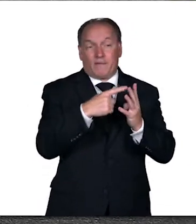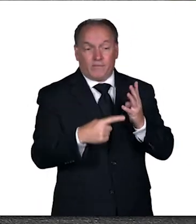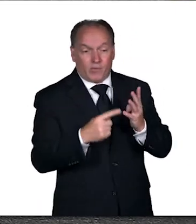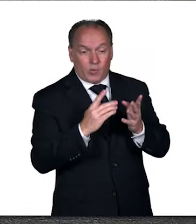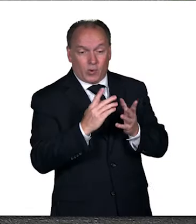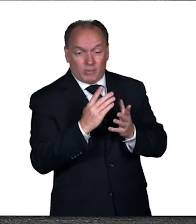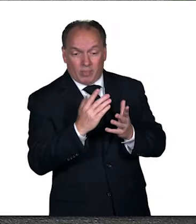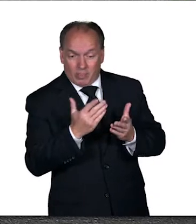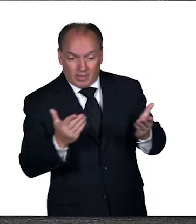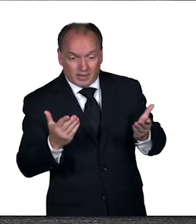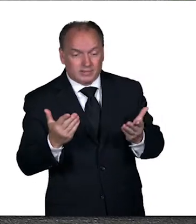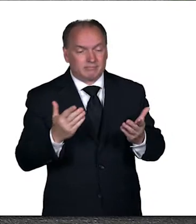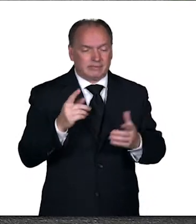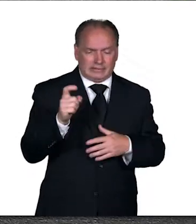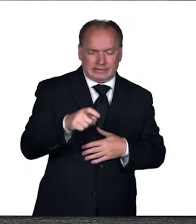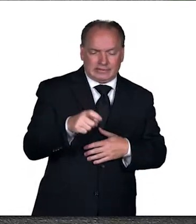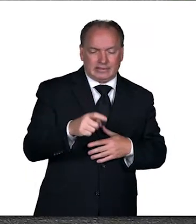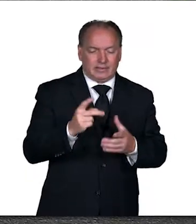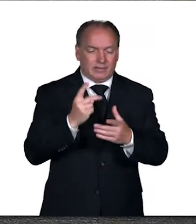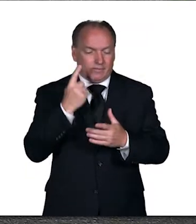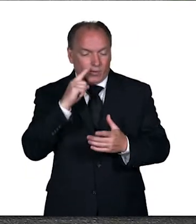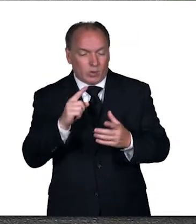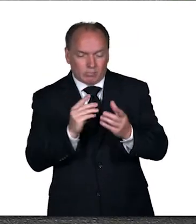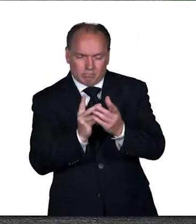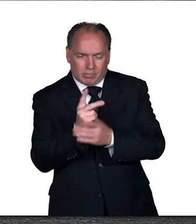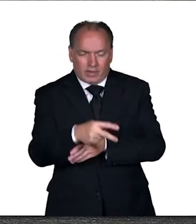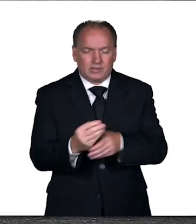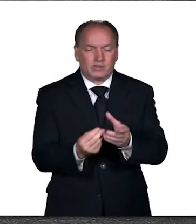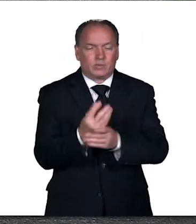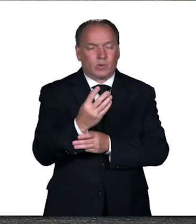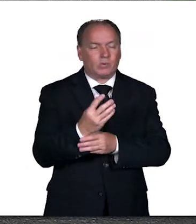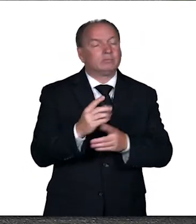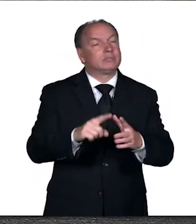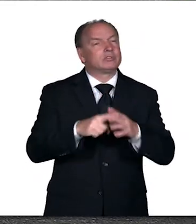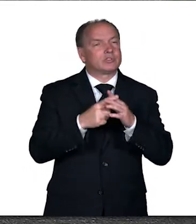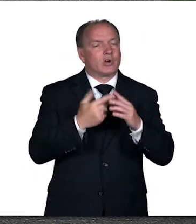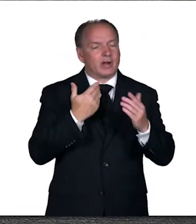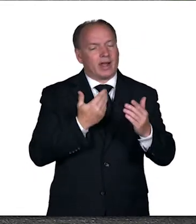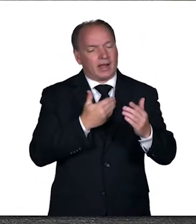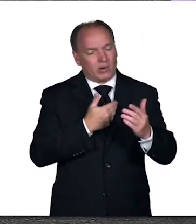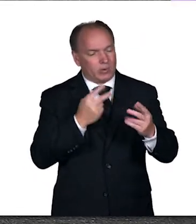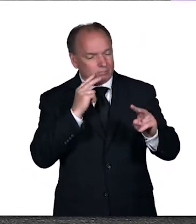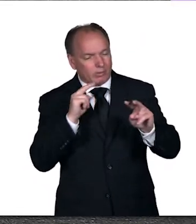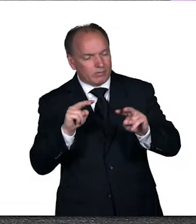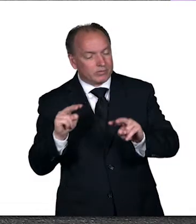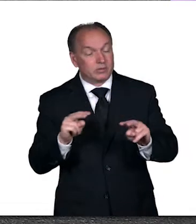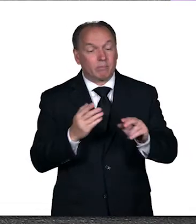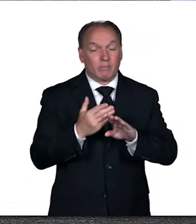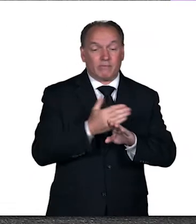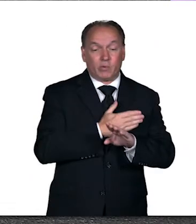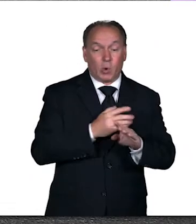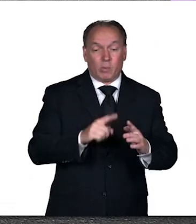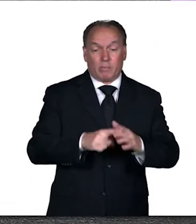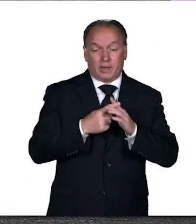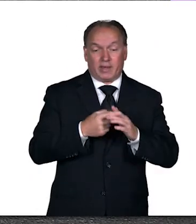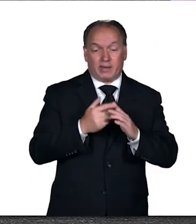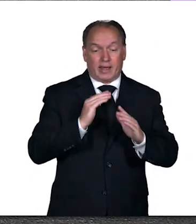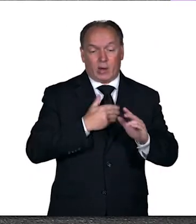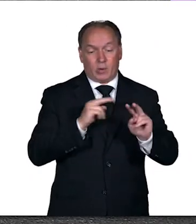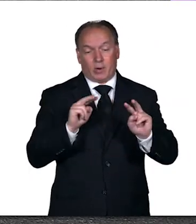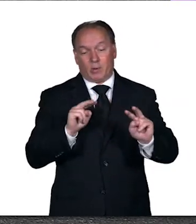main things that plants need to grow. All right, let's get started on our observations. Before we can begin